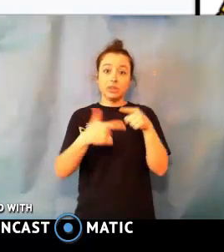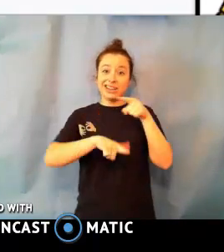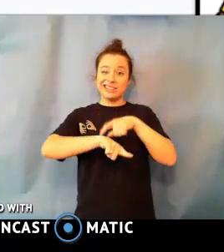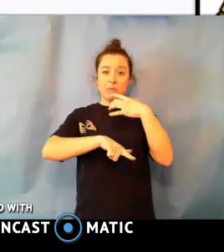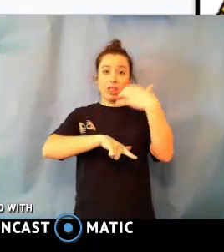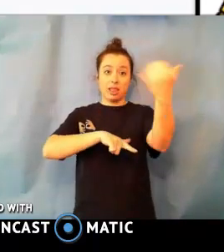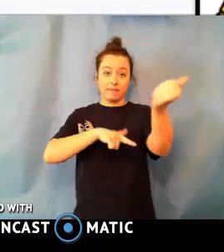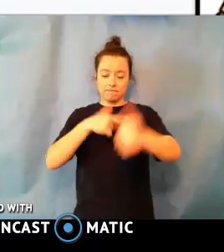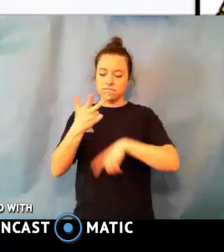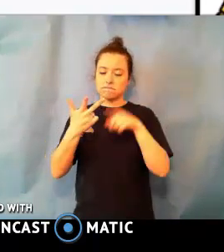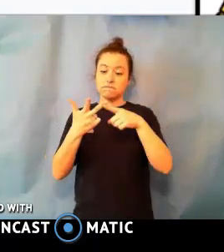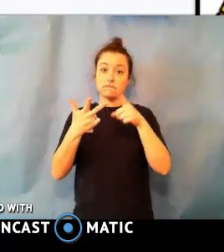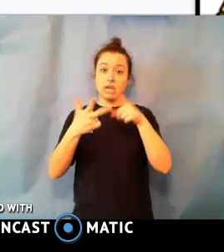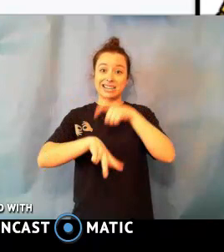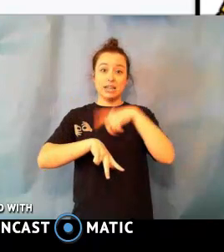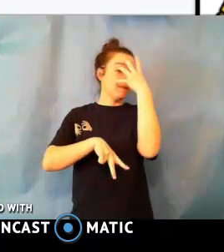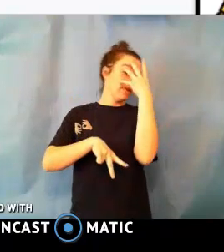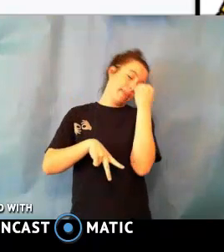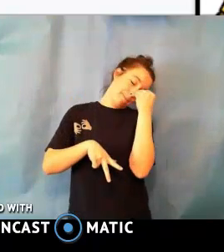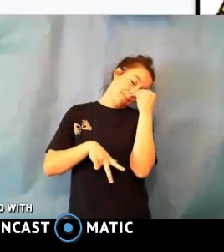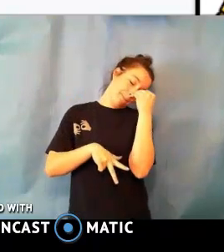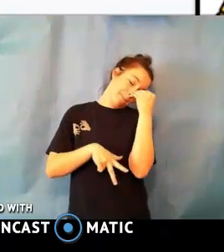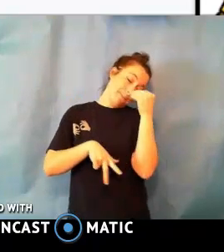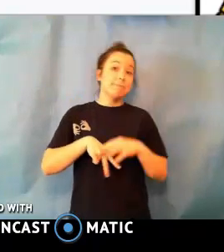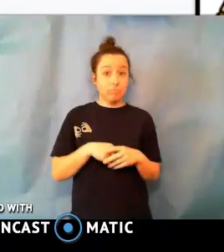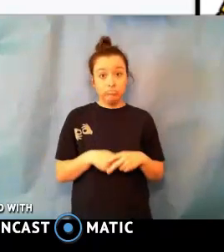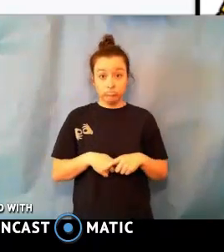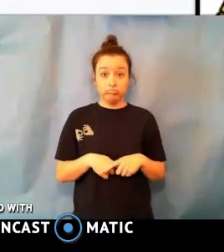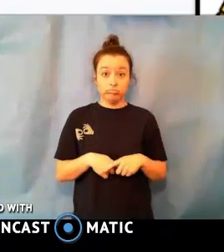to leave, and when it's time to go to bed.